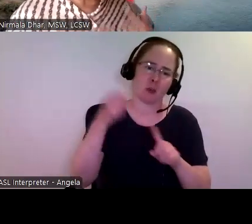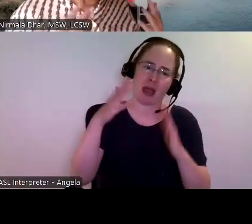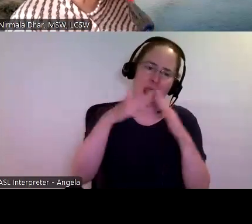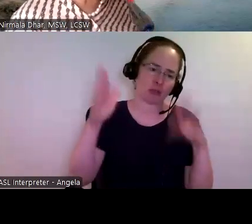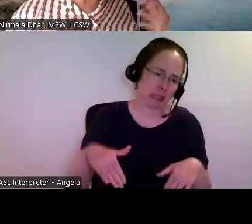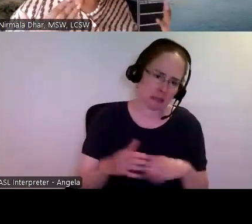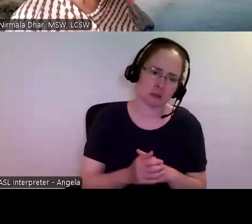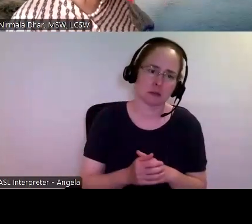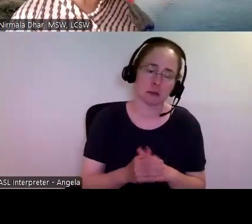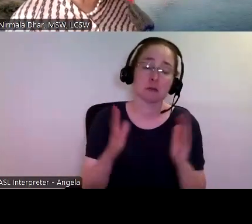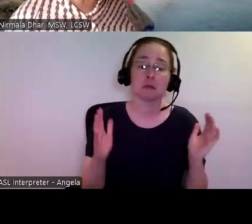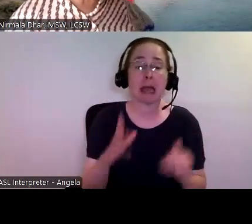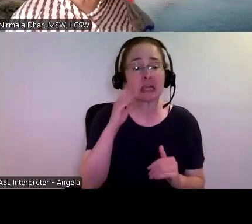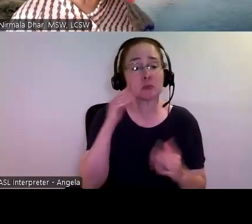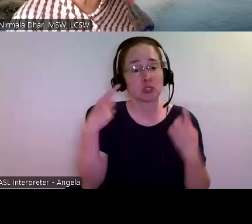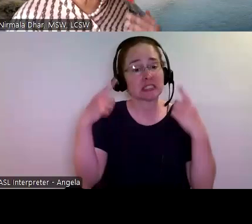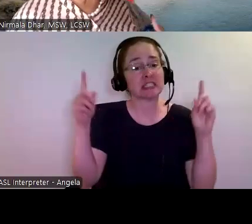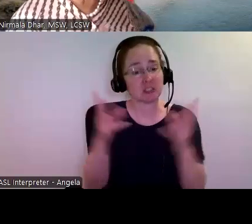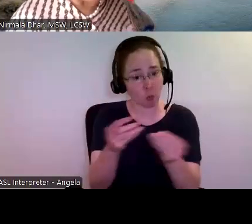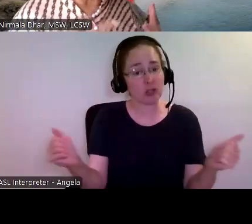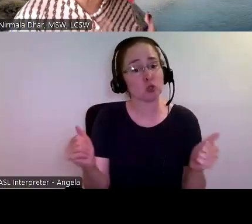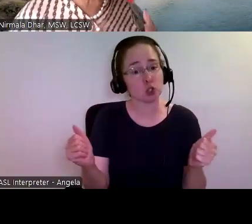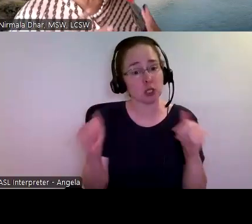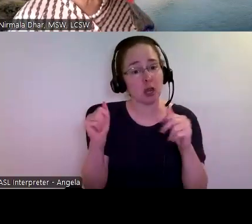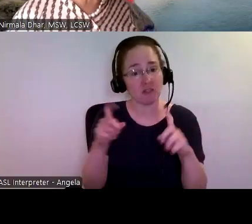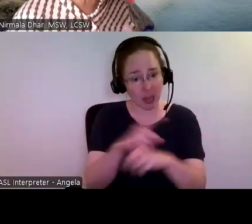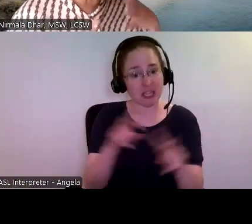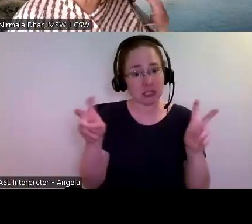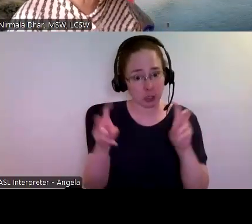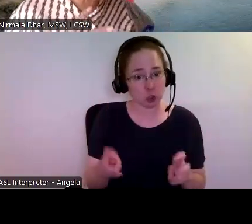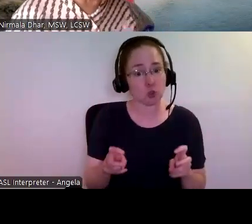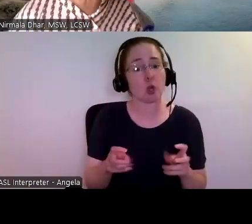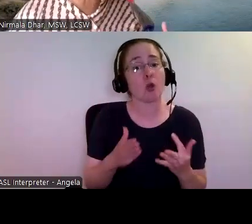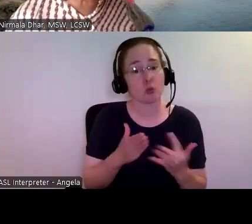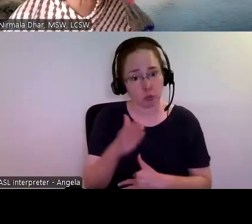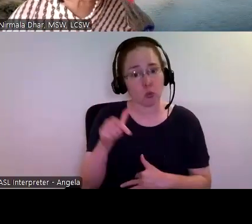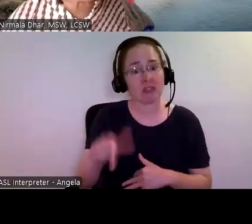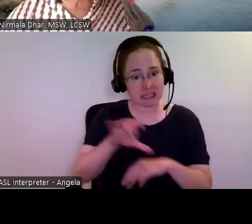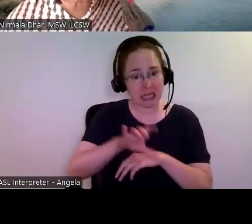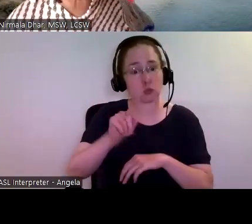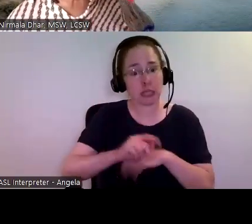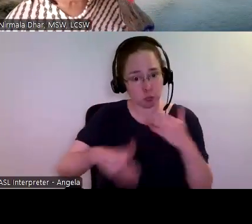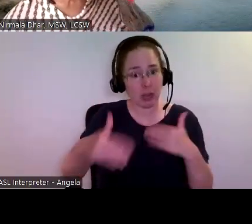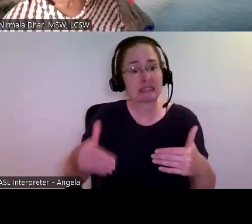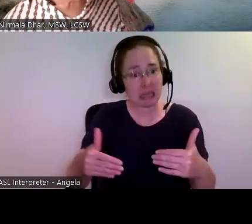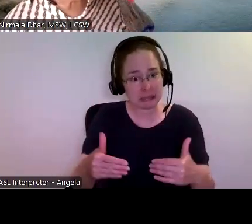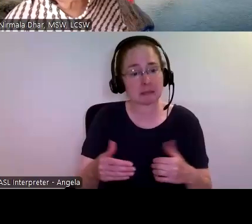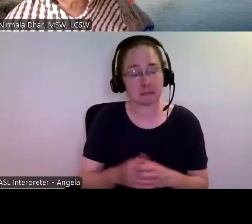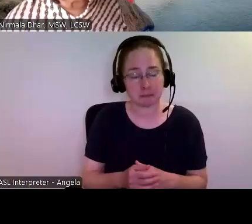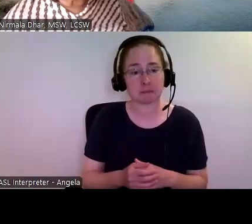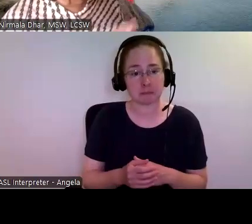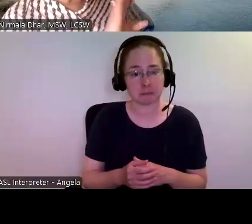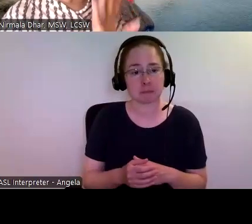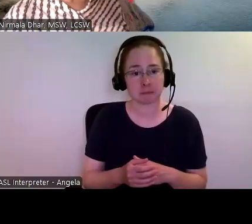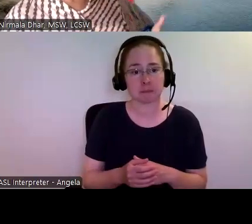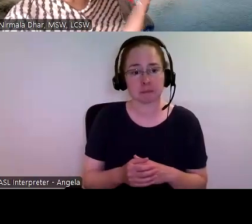and they experience successful resolution of complex issues through this consultation process that I spoke about.